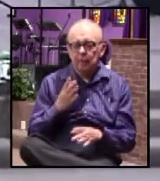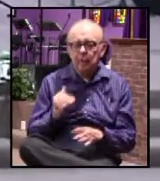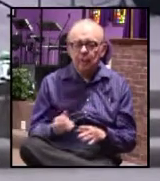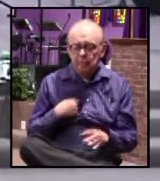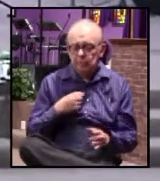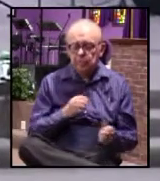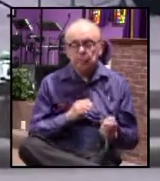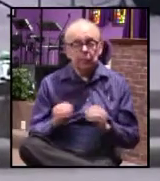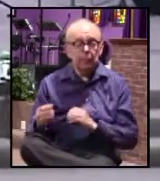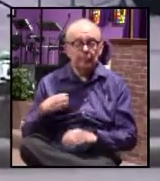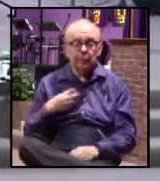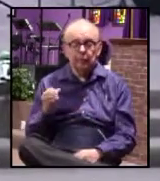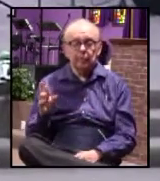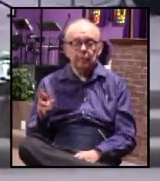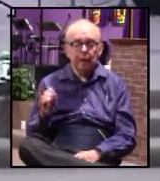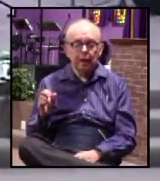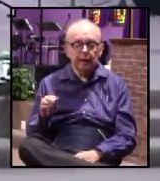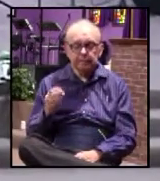did you pull me over?